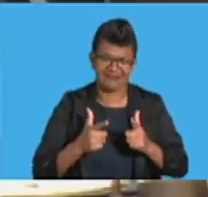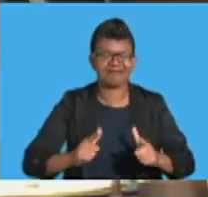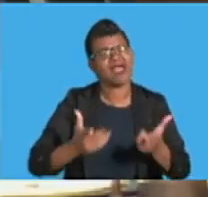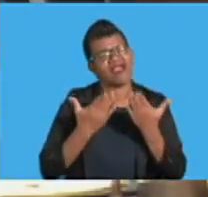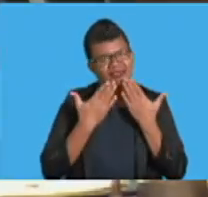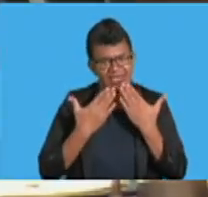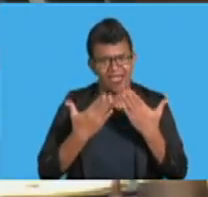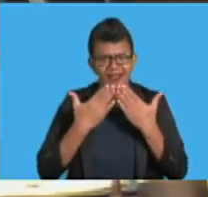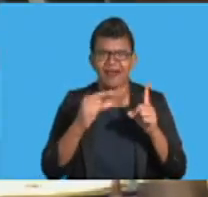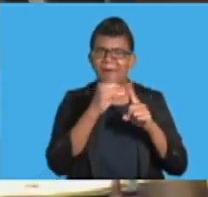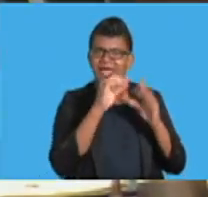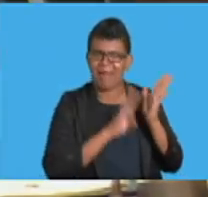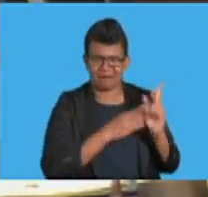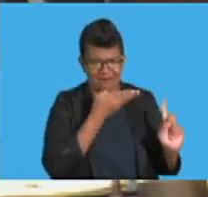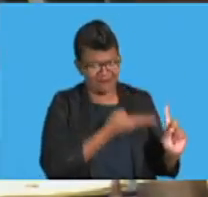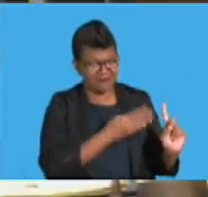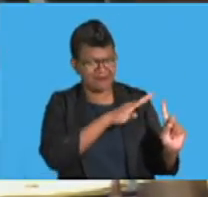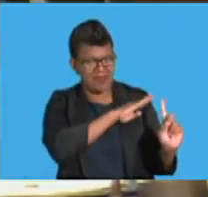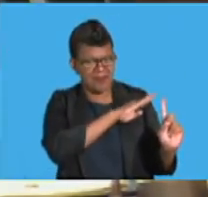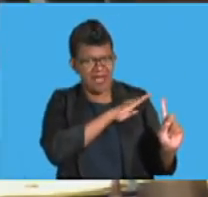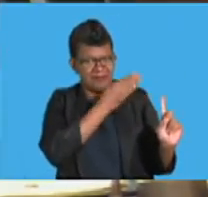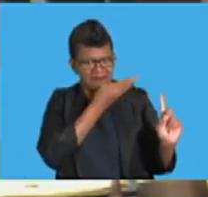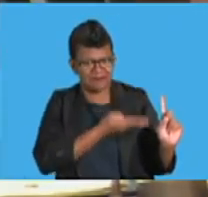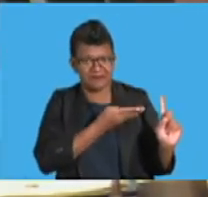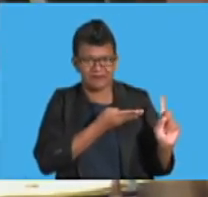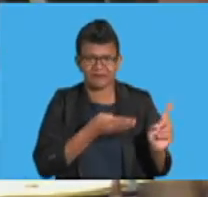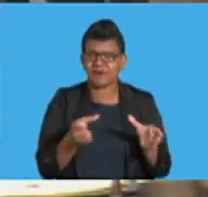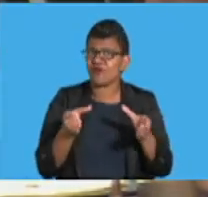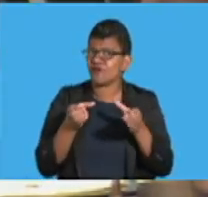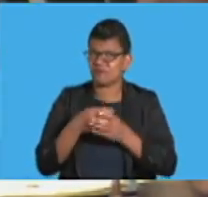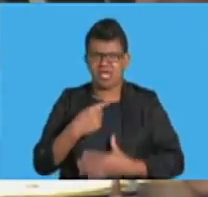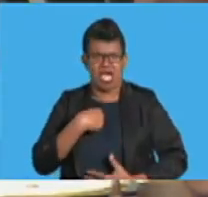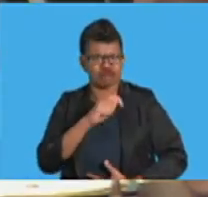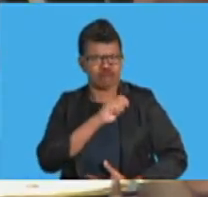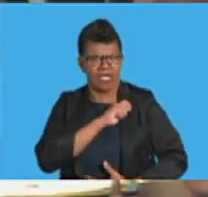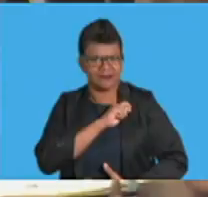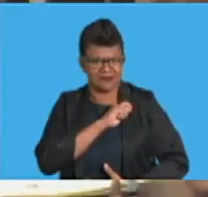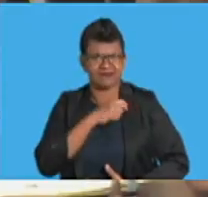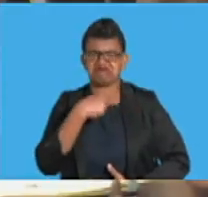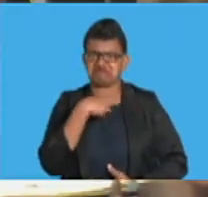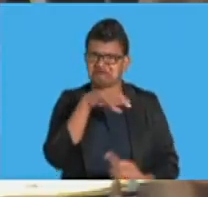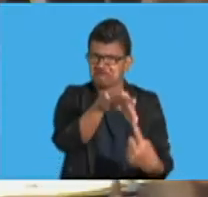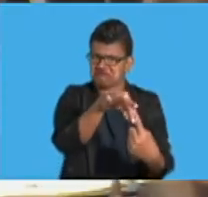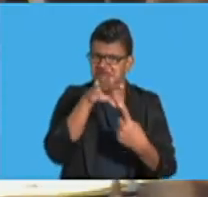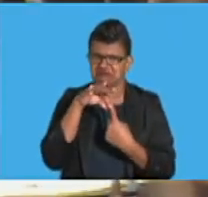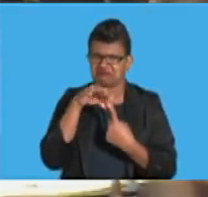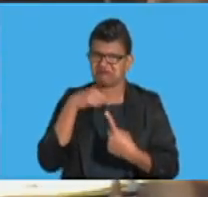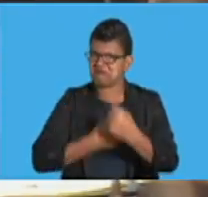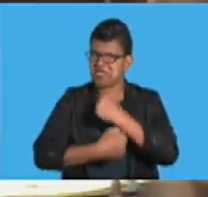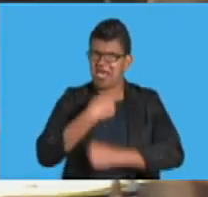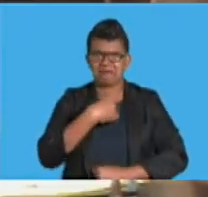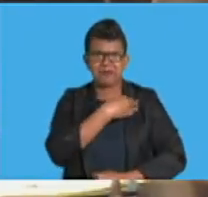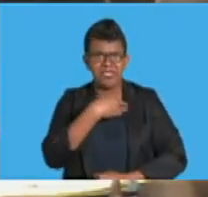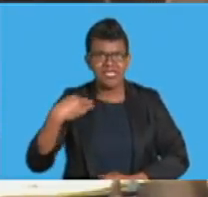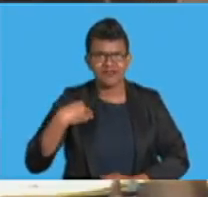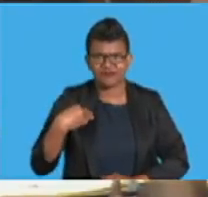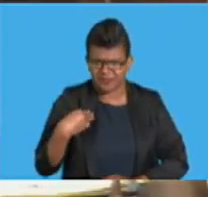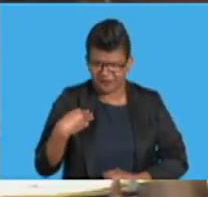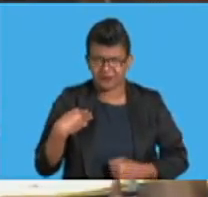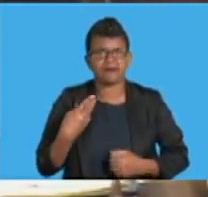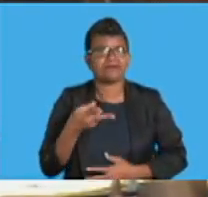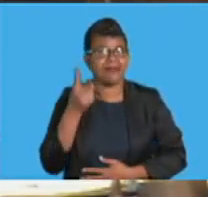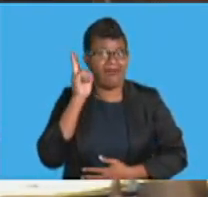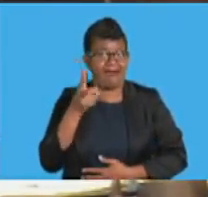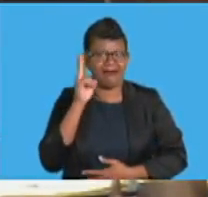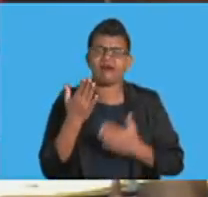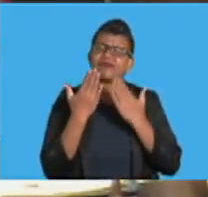management for having faith and trust in me and assigning me my ministerial portfolio. I'd also like to put on record my special thanks to